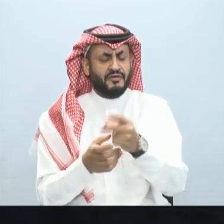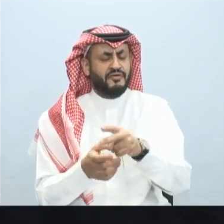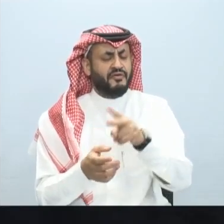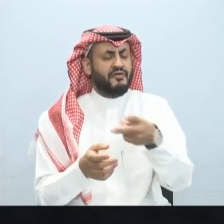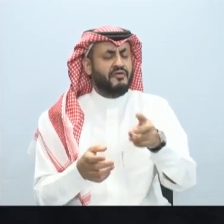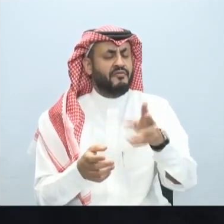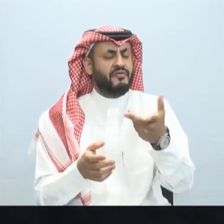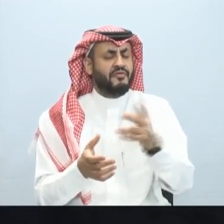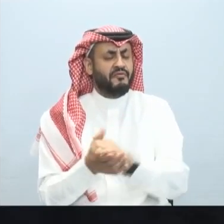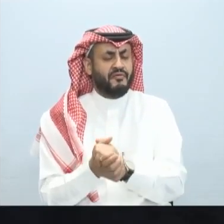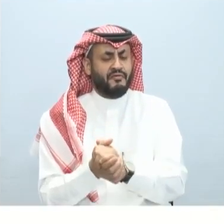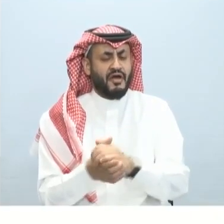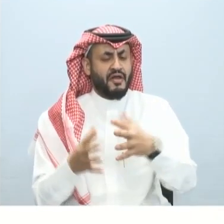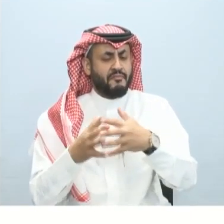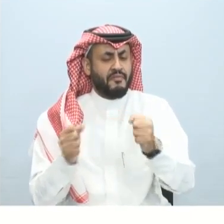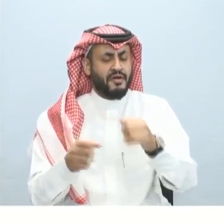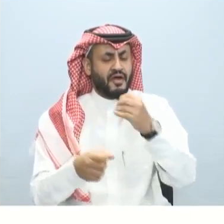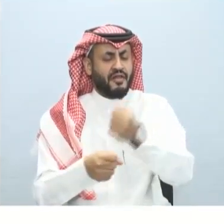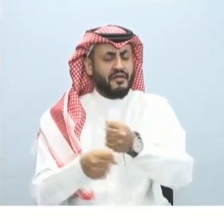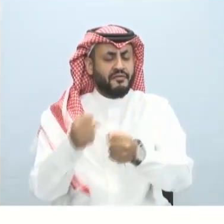meaning and structure.